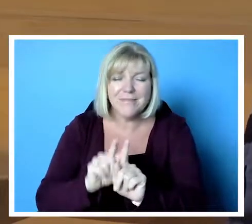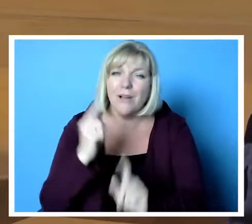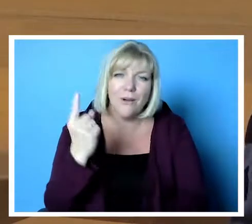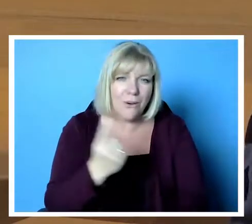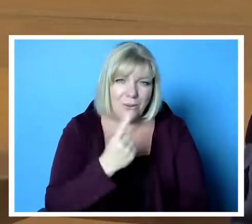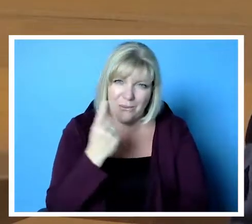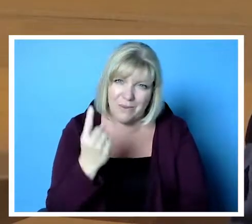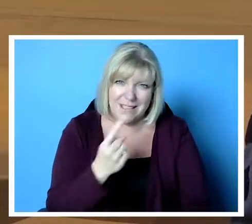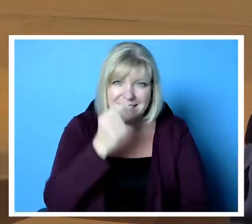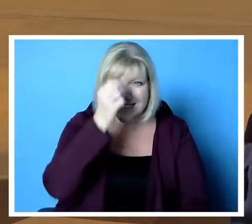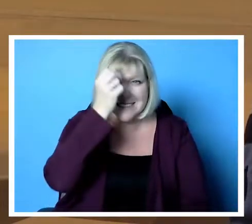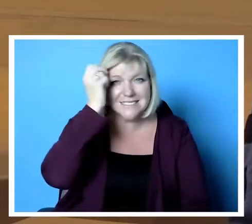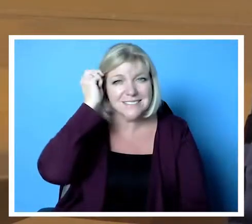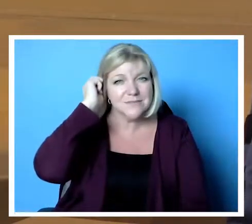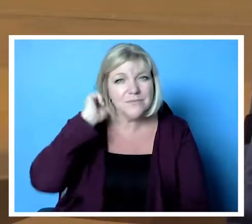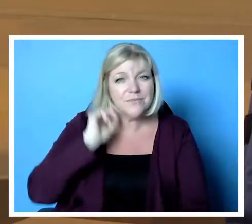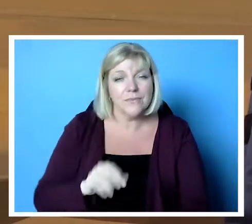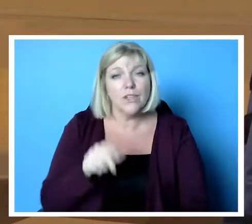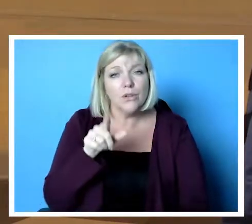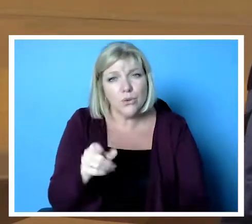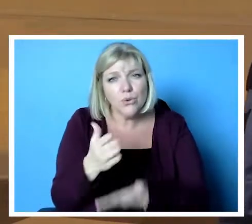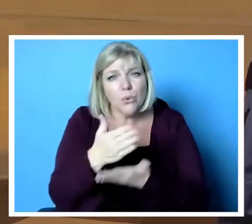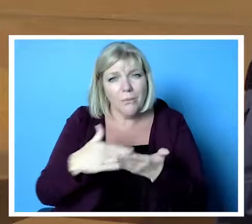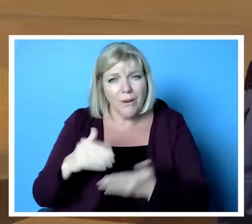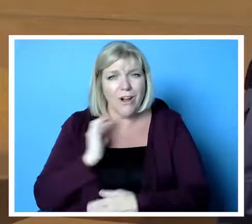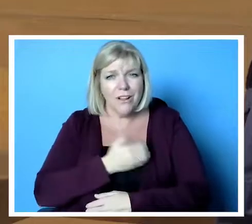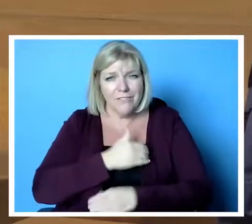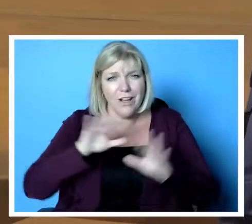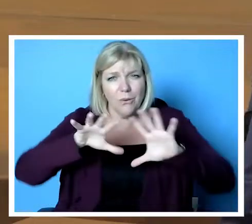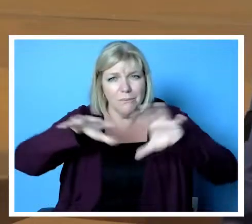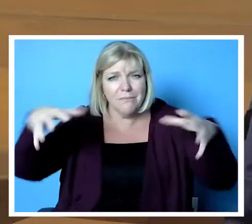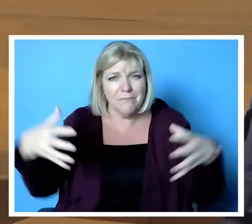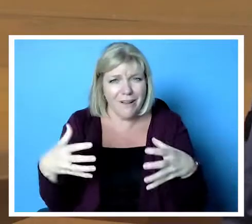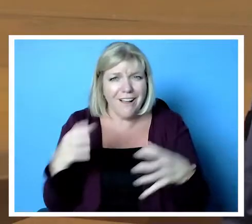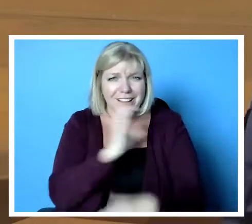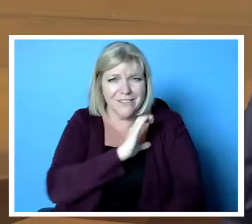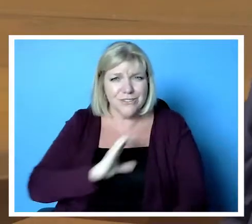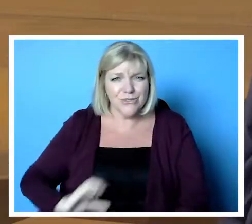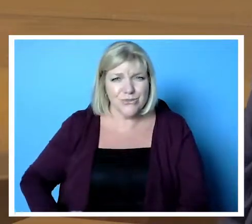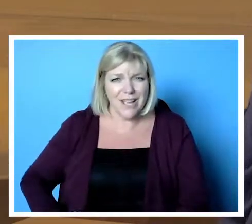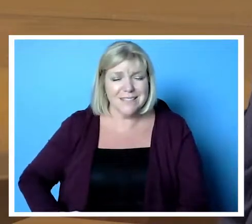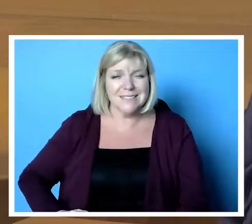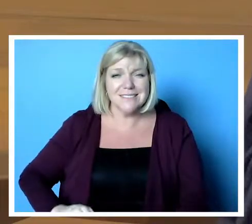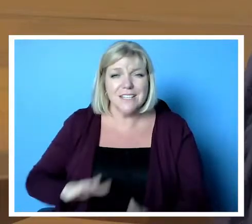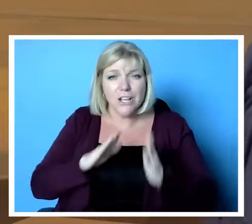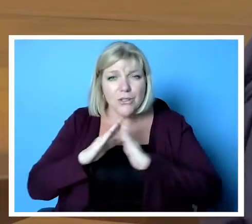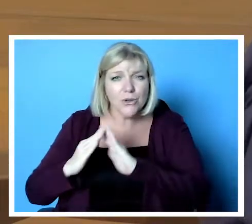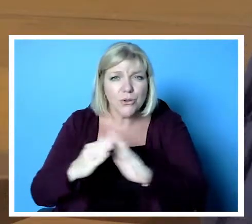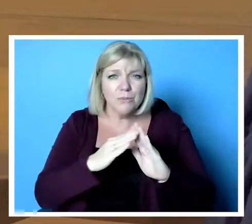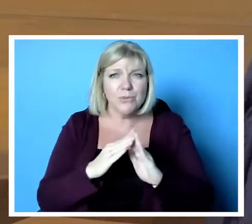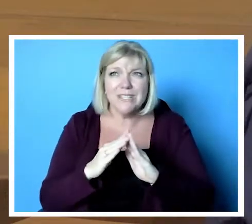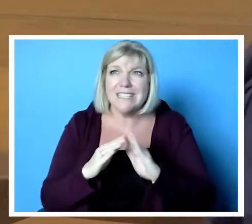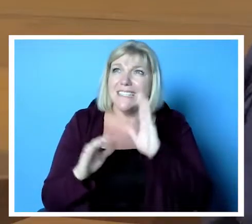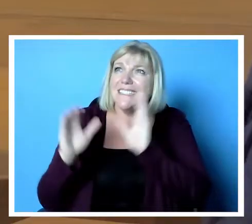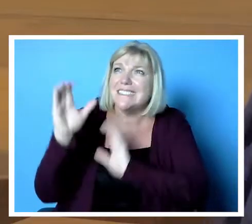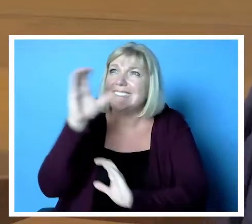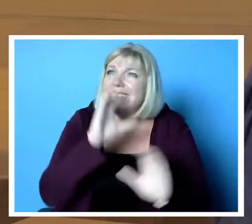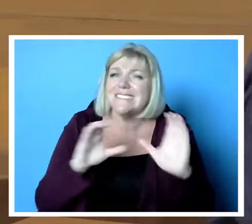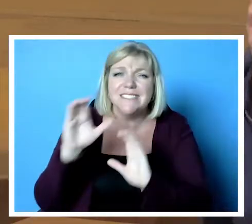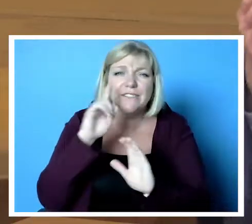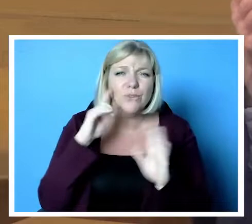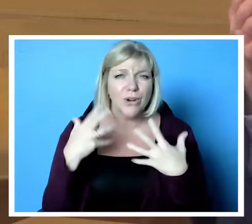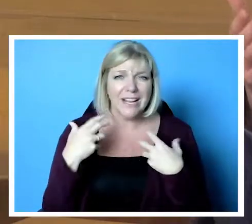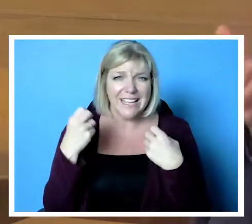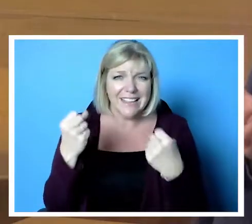You are part of this body of Christ, a community seeking healing, and we are